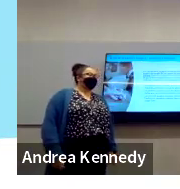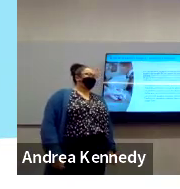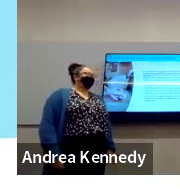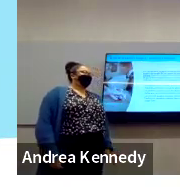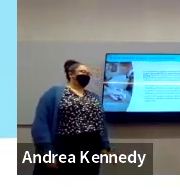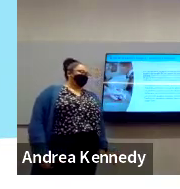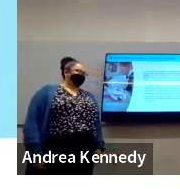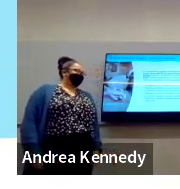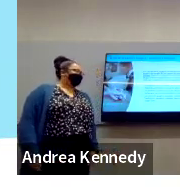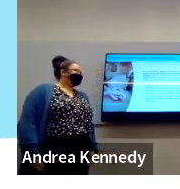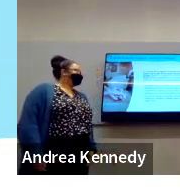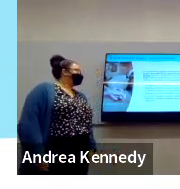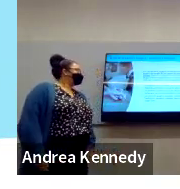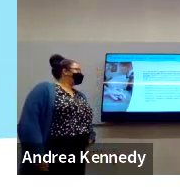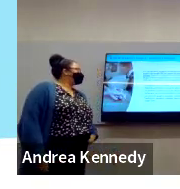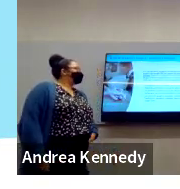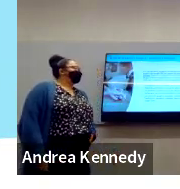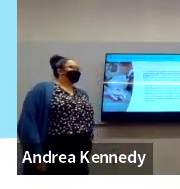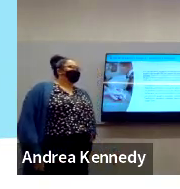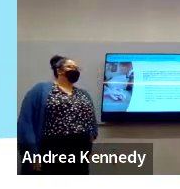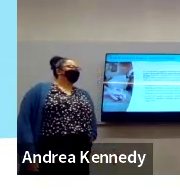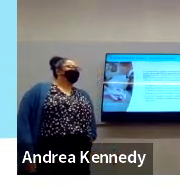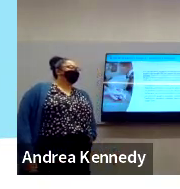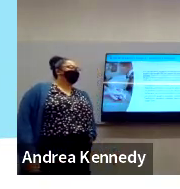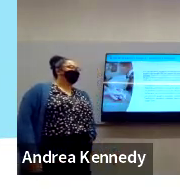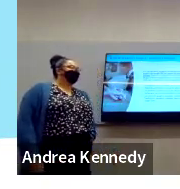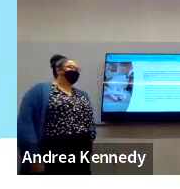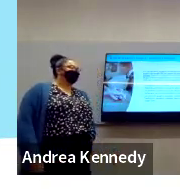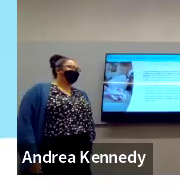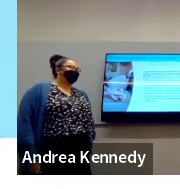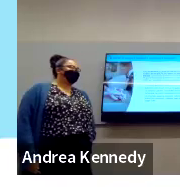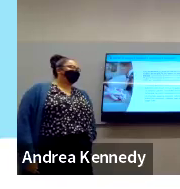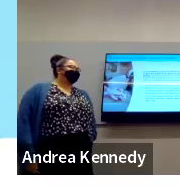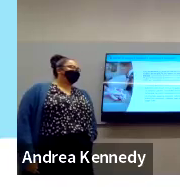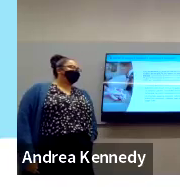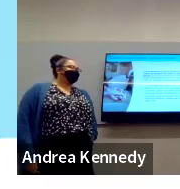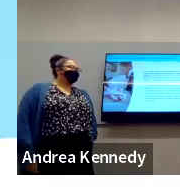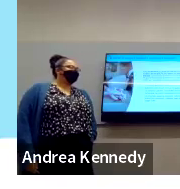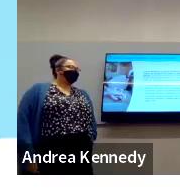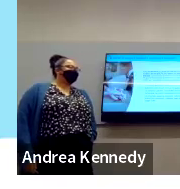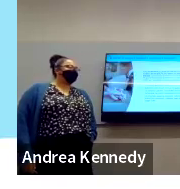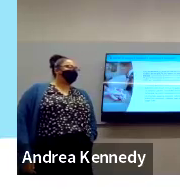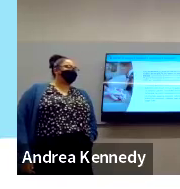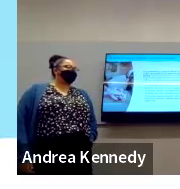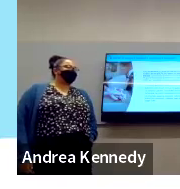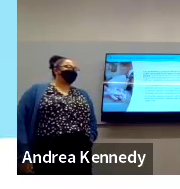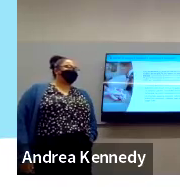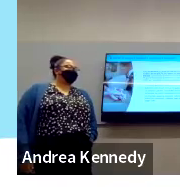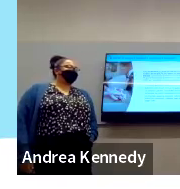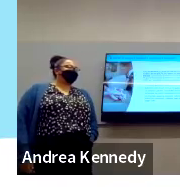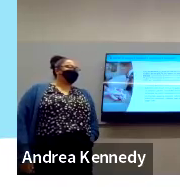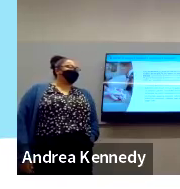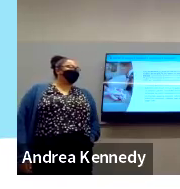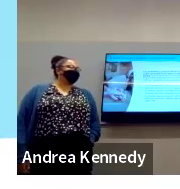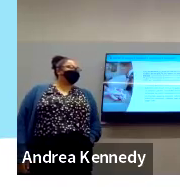si el propietario no lo presenta durante los plazos que les dimos anteriormente con las fechas, o no cumple